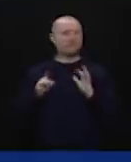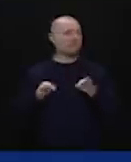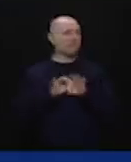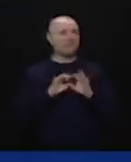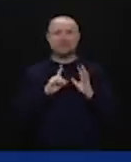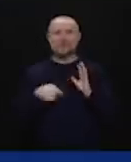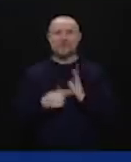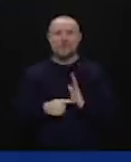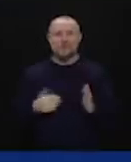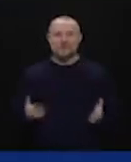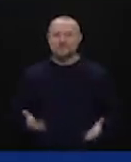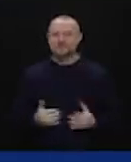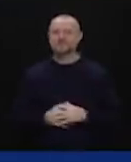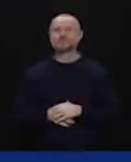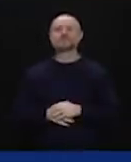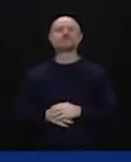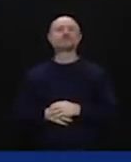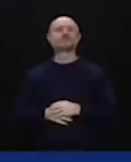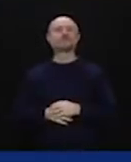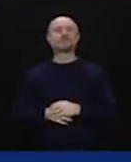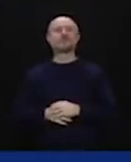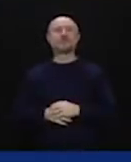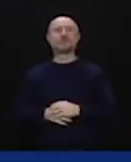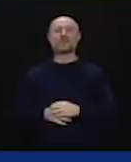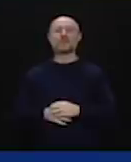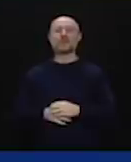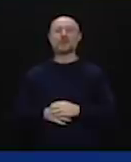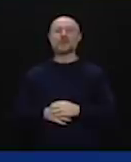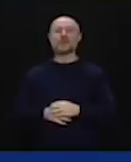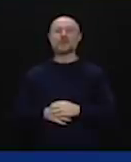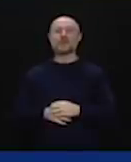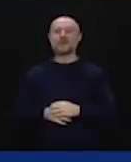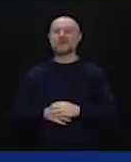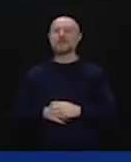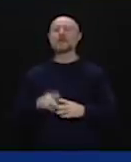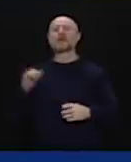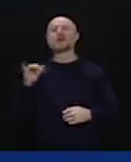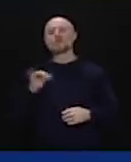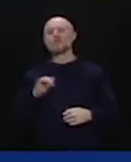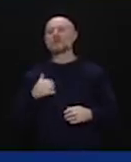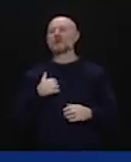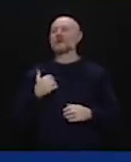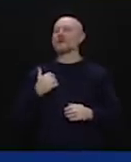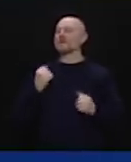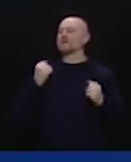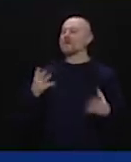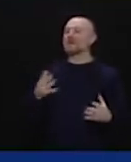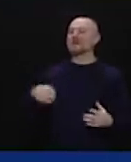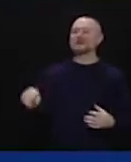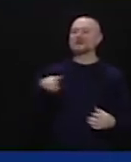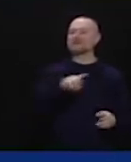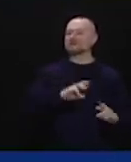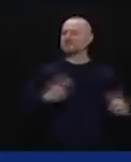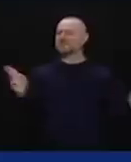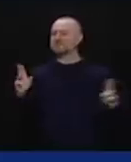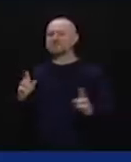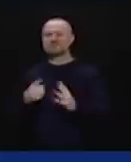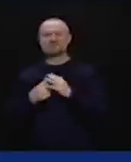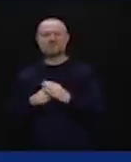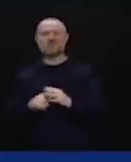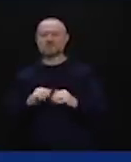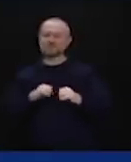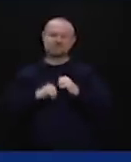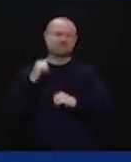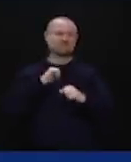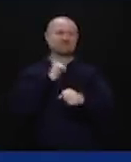Albany Nanotech. And we are home to some of the most shovel-ready sites for chip investment in the